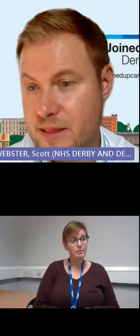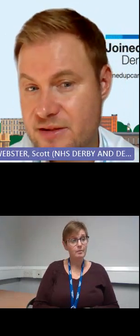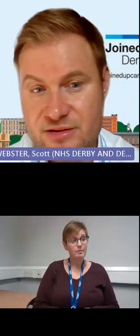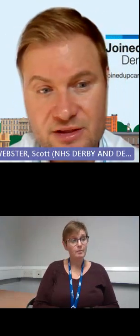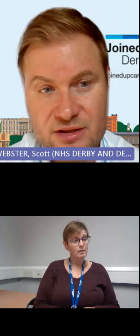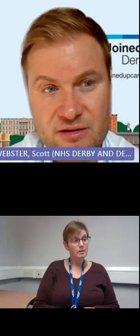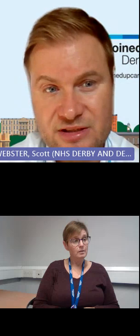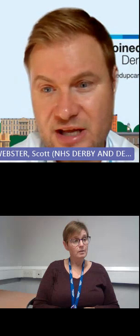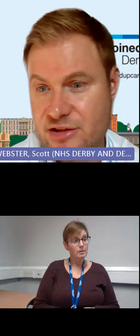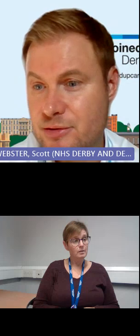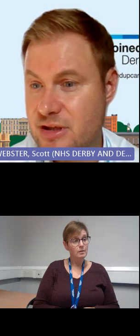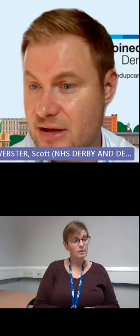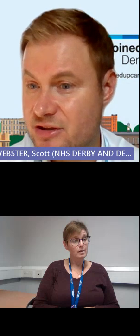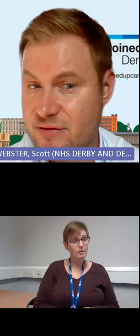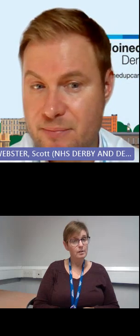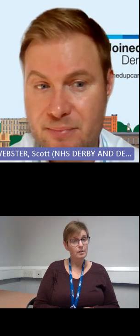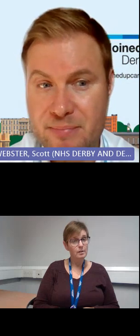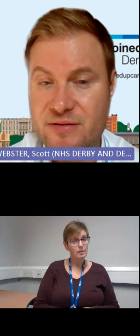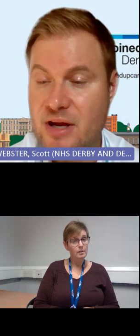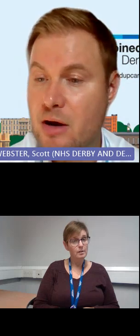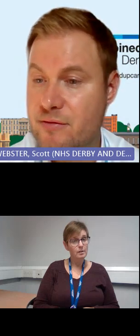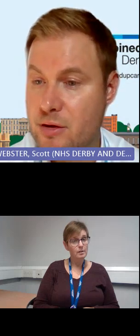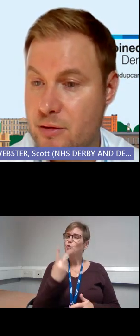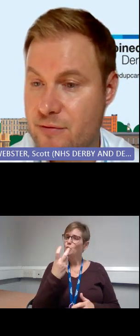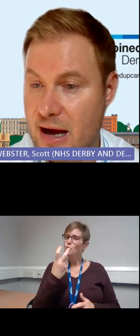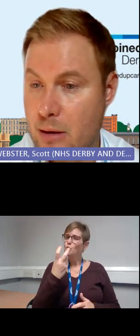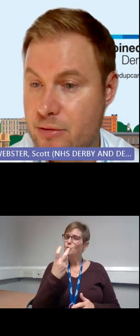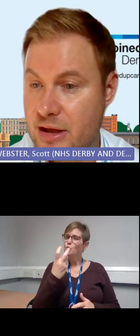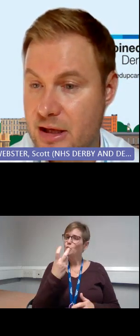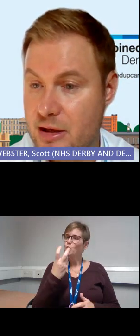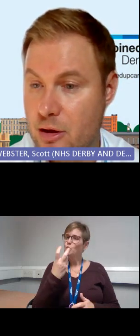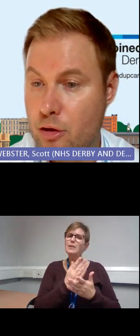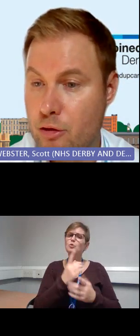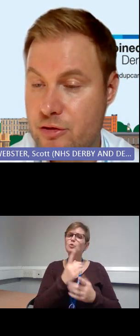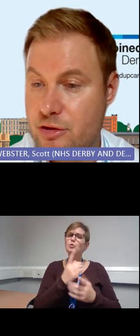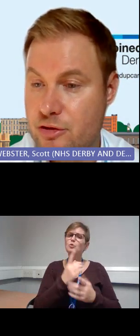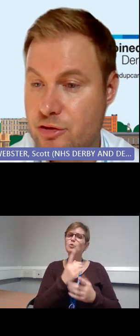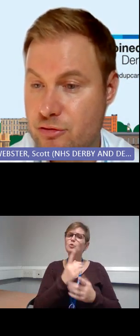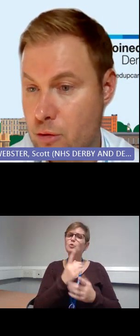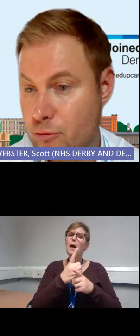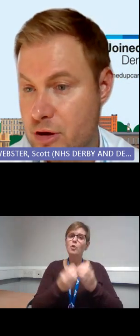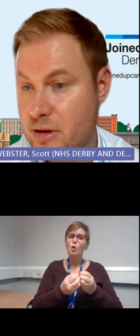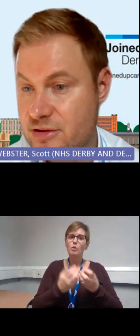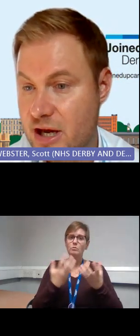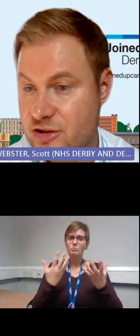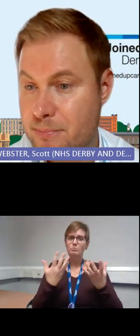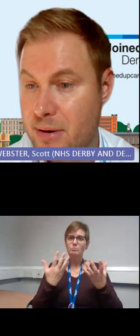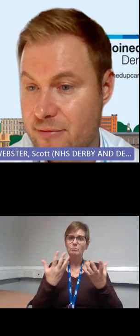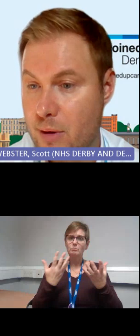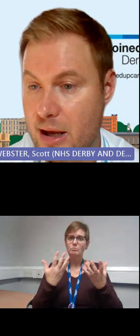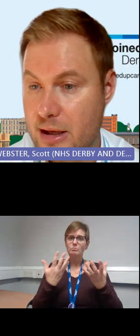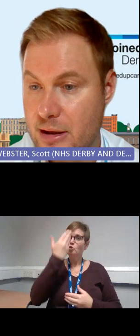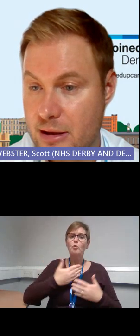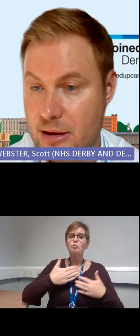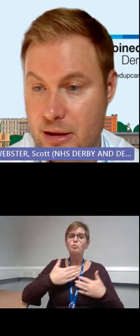So these next two slides just give a bit of an overview of how the current stroke